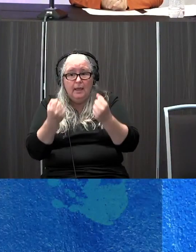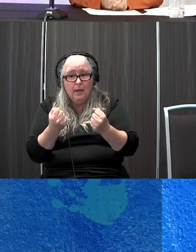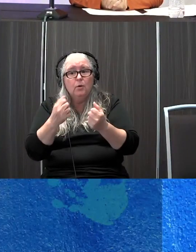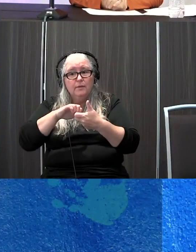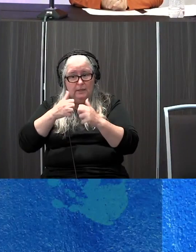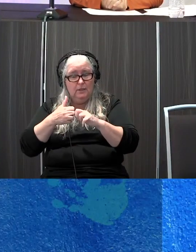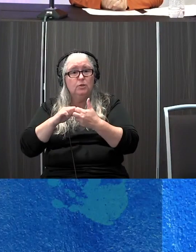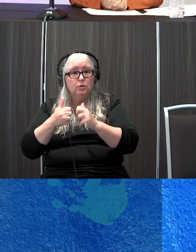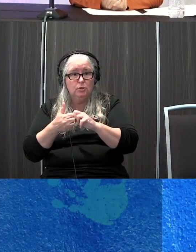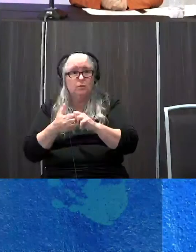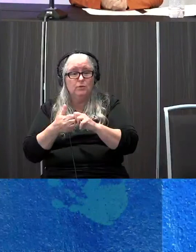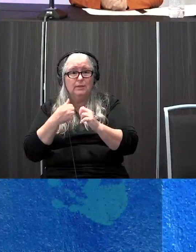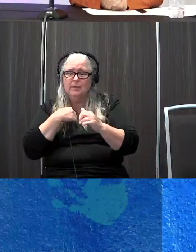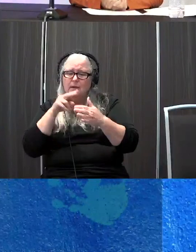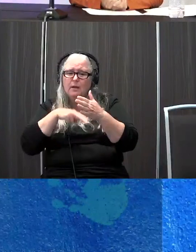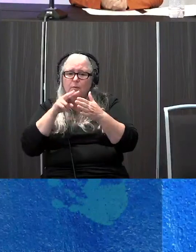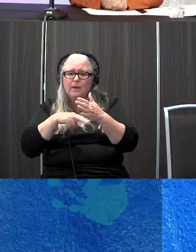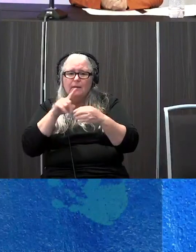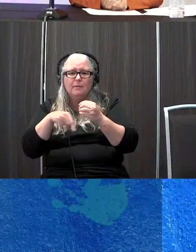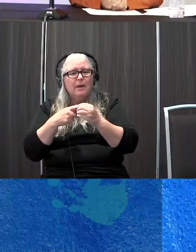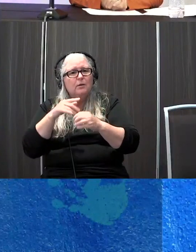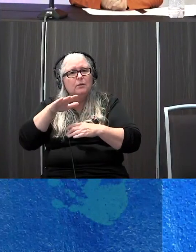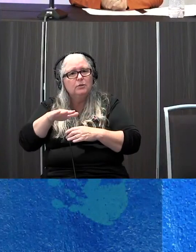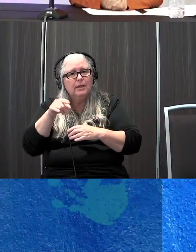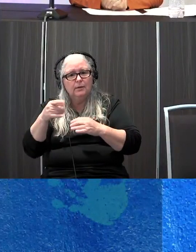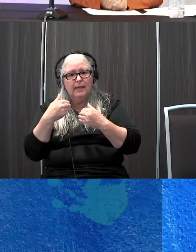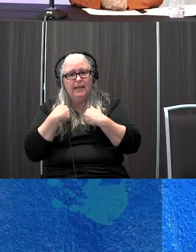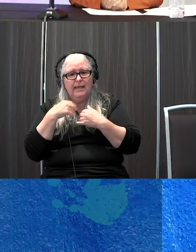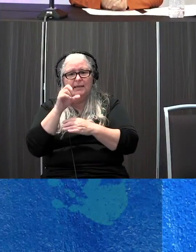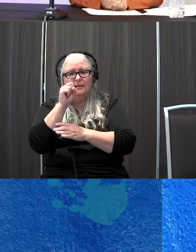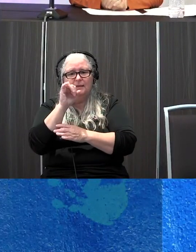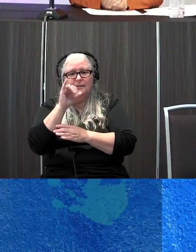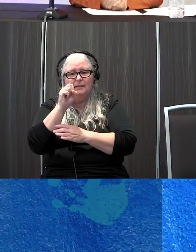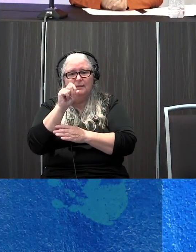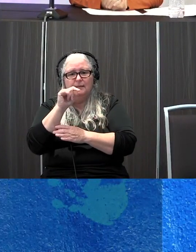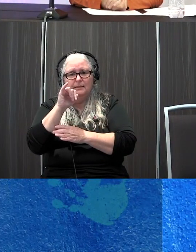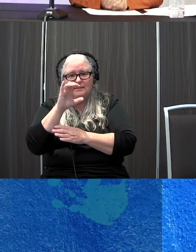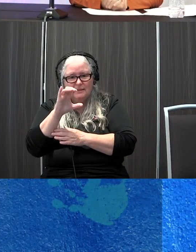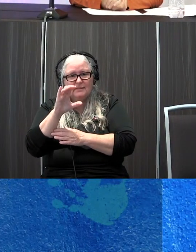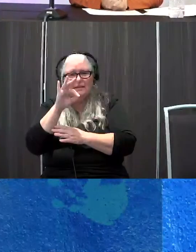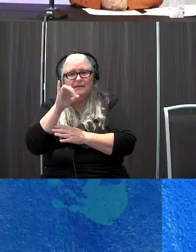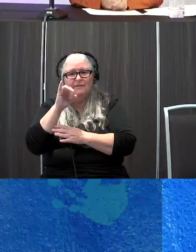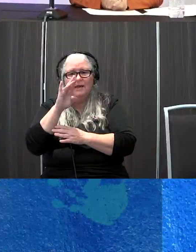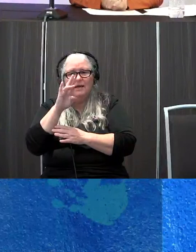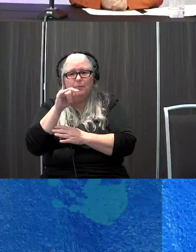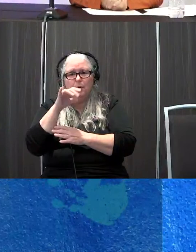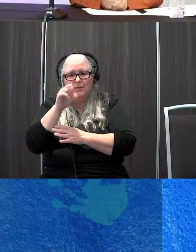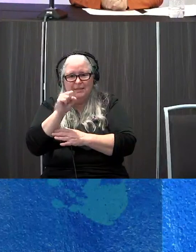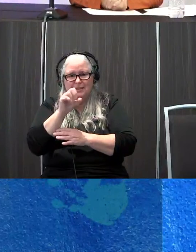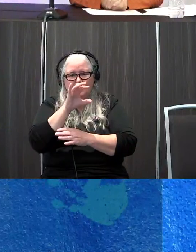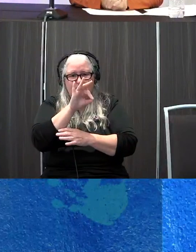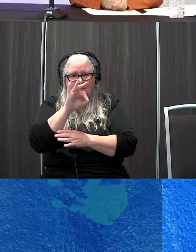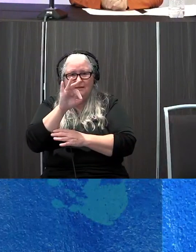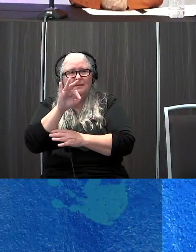read that and a lot of things. It was about a child who had cystic fibrosis, but the parent, it was written with a parent,